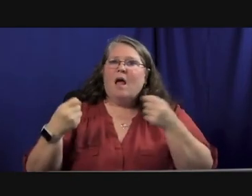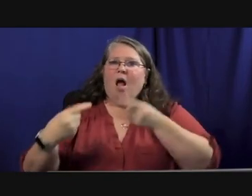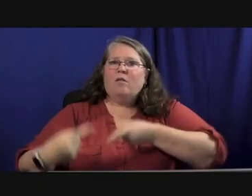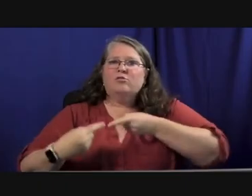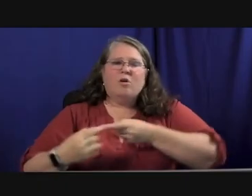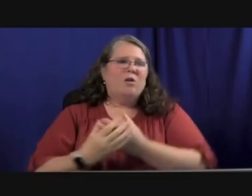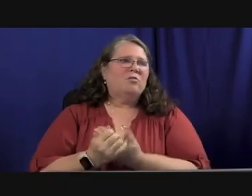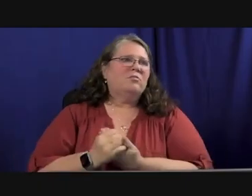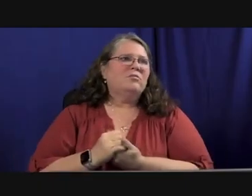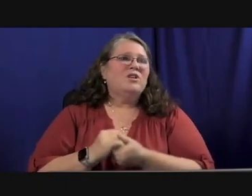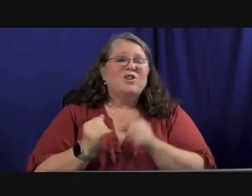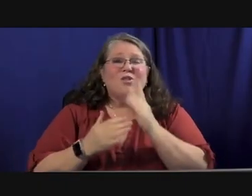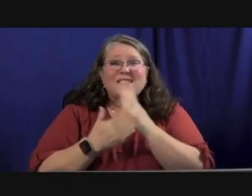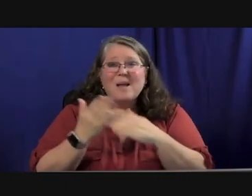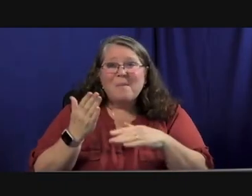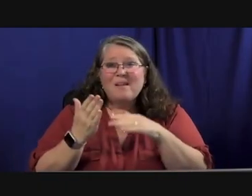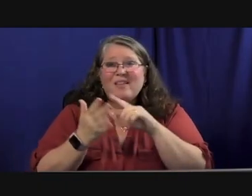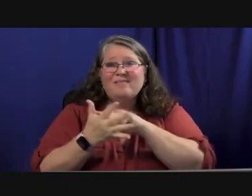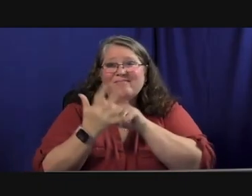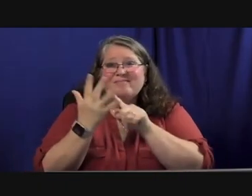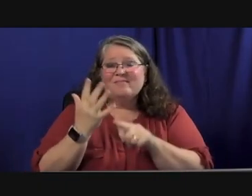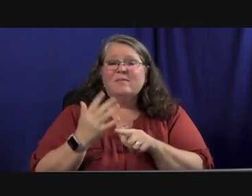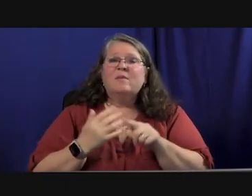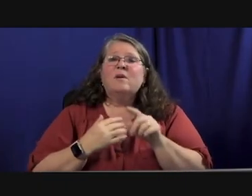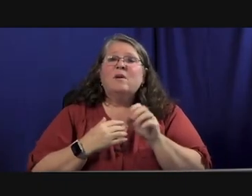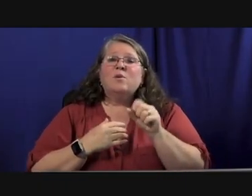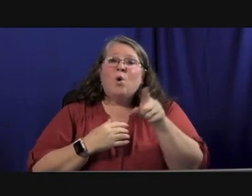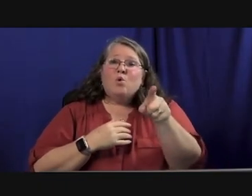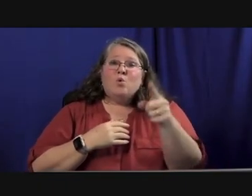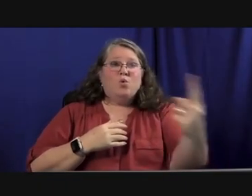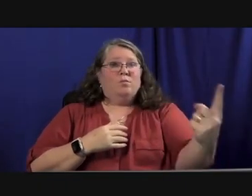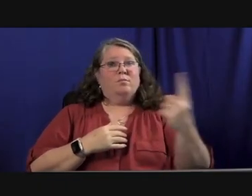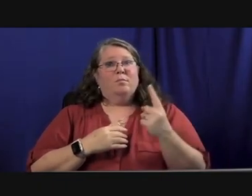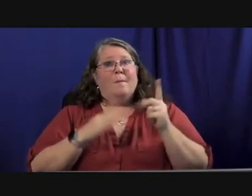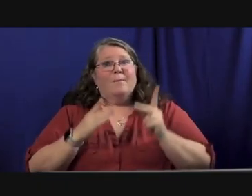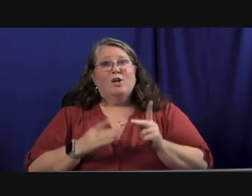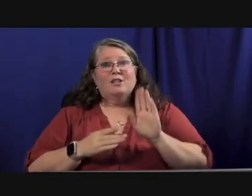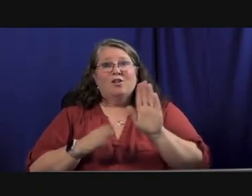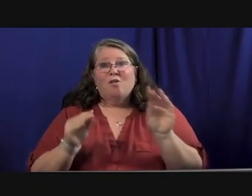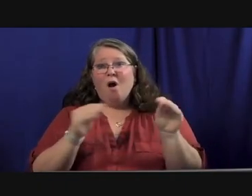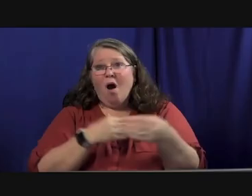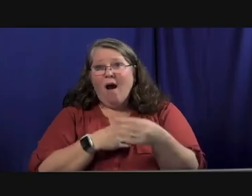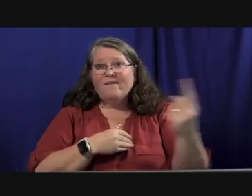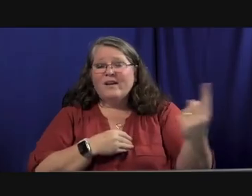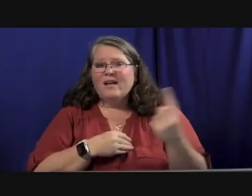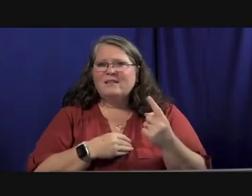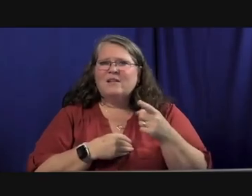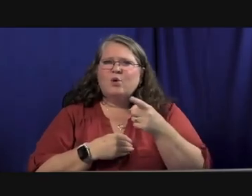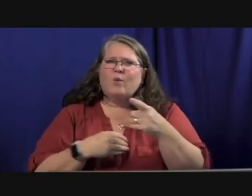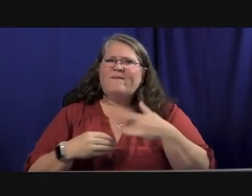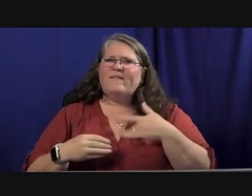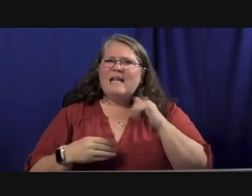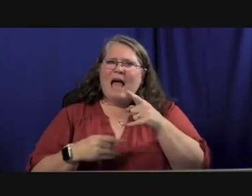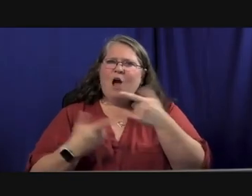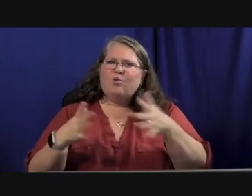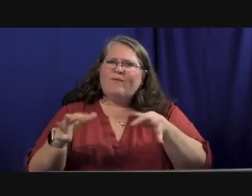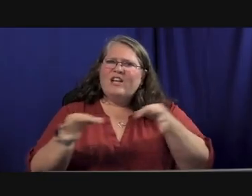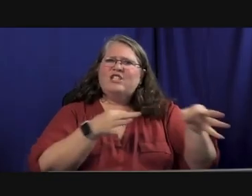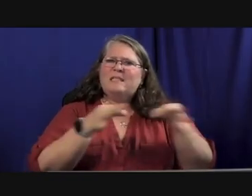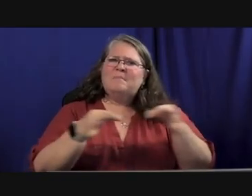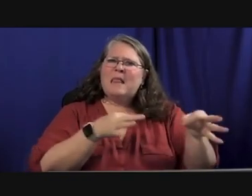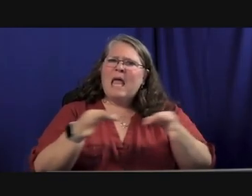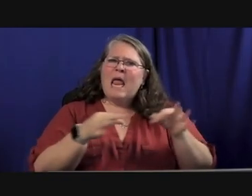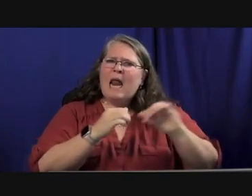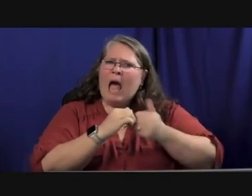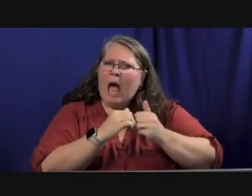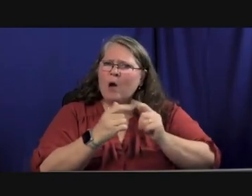chances for trauma, lower quality of life. You know, if somebody were to come to your office and